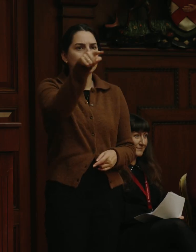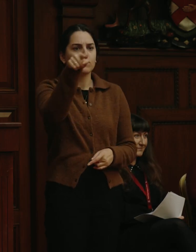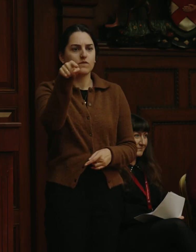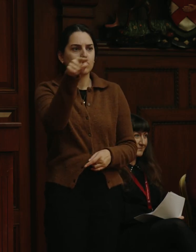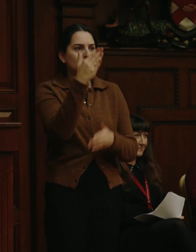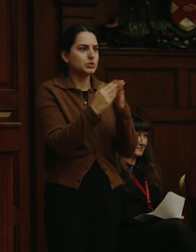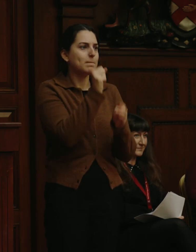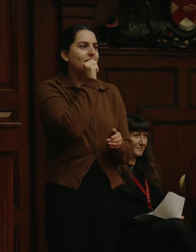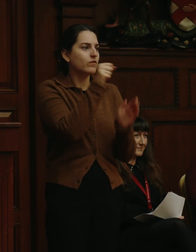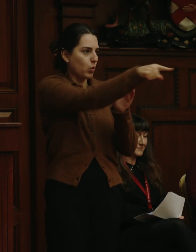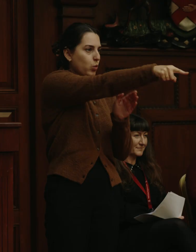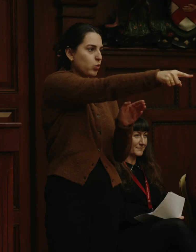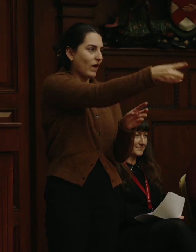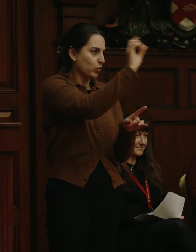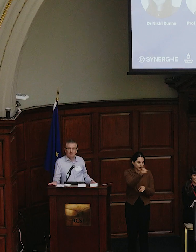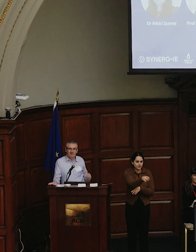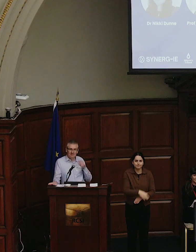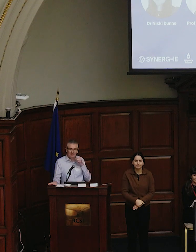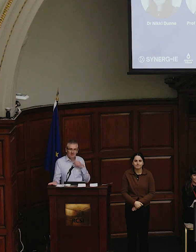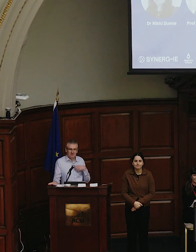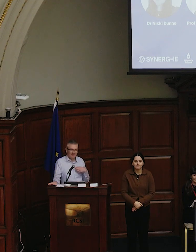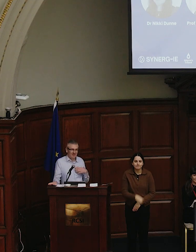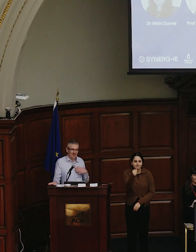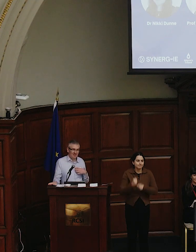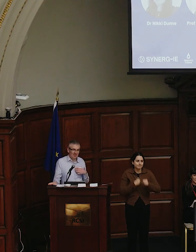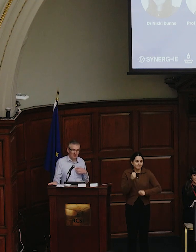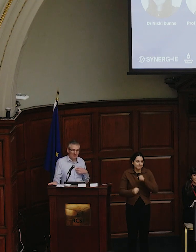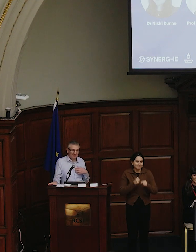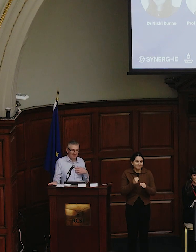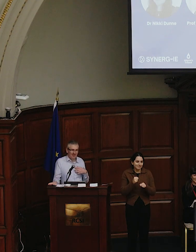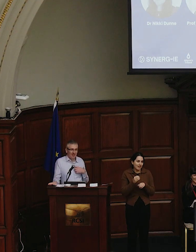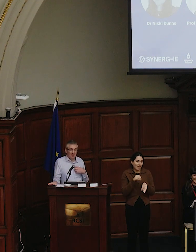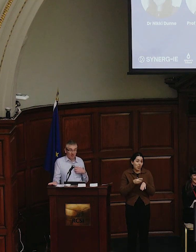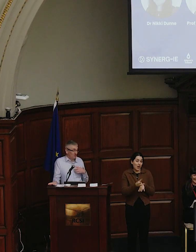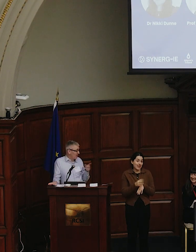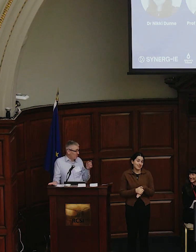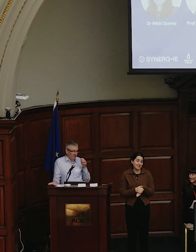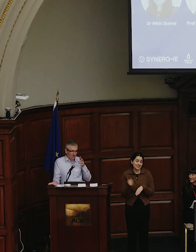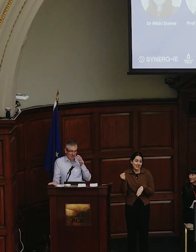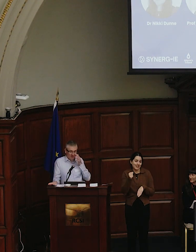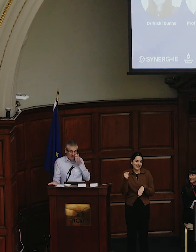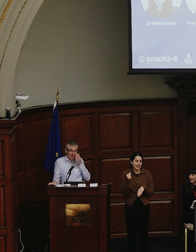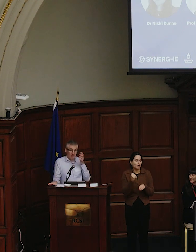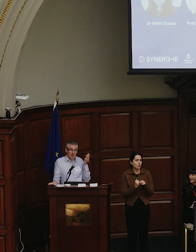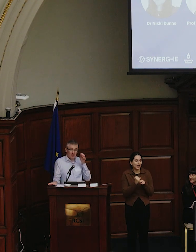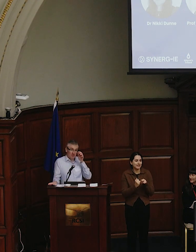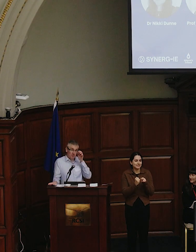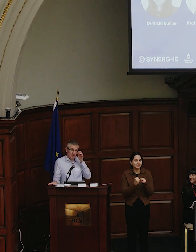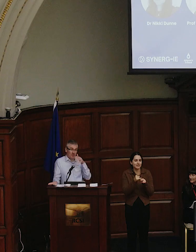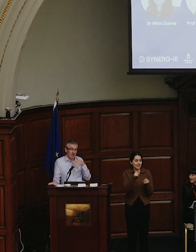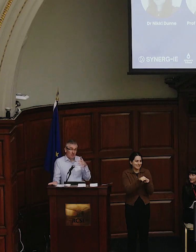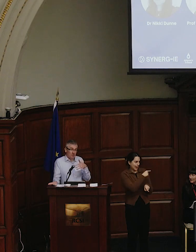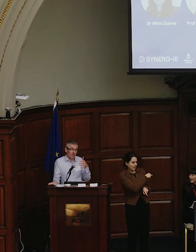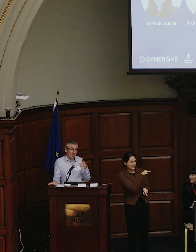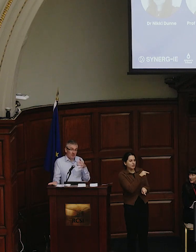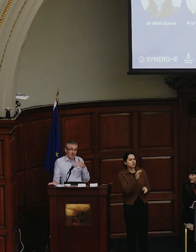Sorry, if someone has a microphone. No, it's on its way. And just whilst we're waiting, just to build on Natasha's point, I